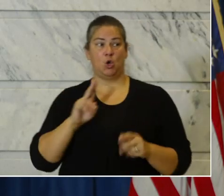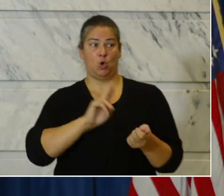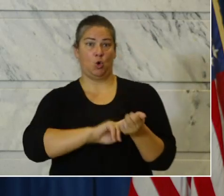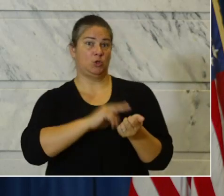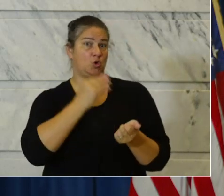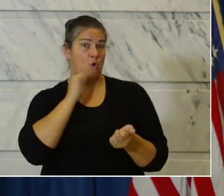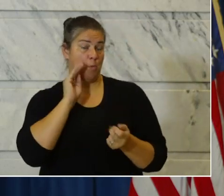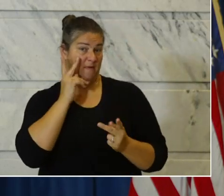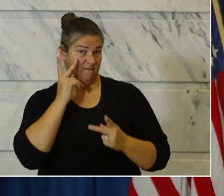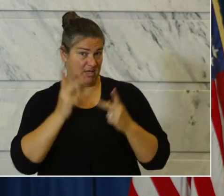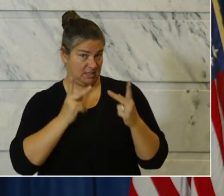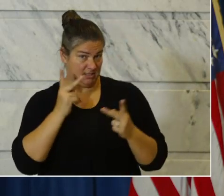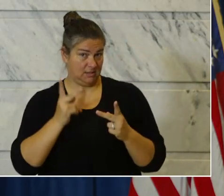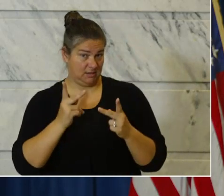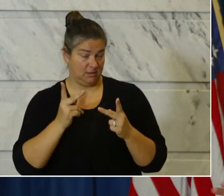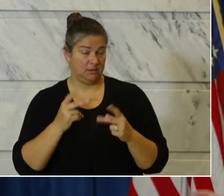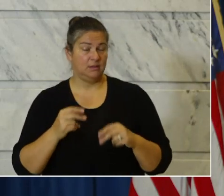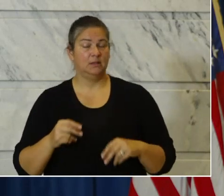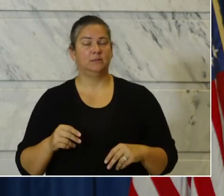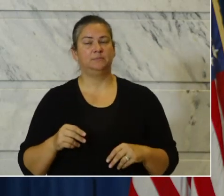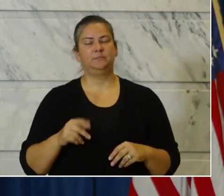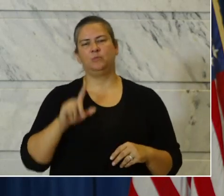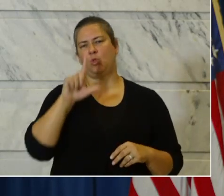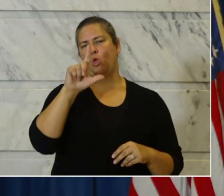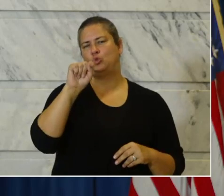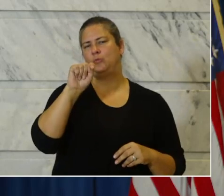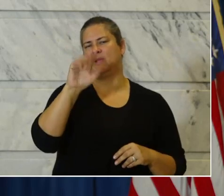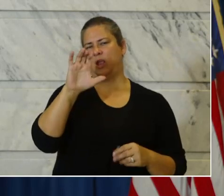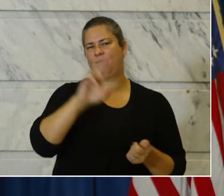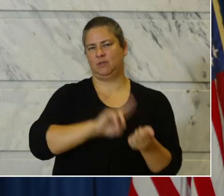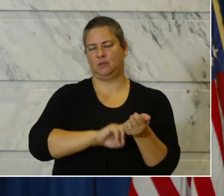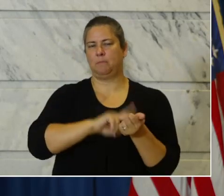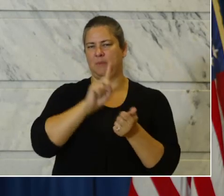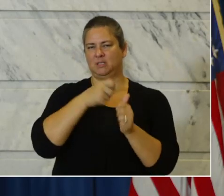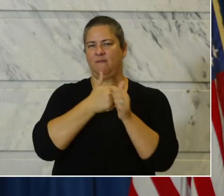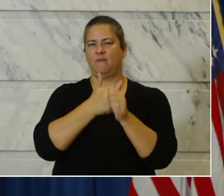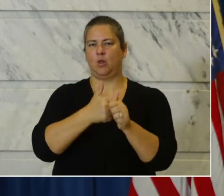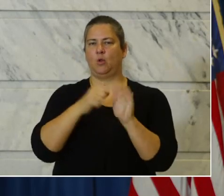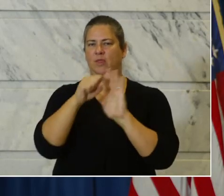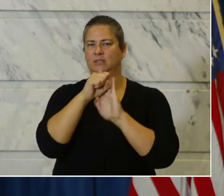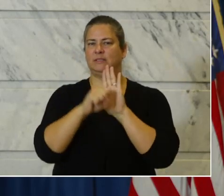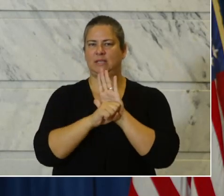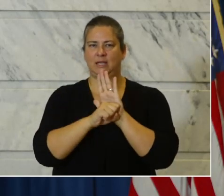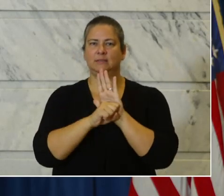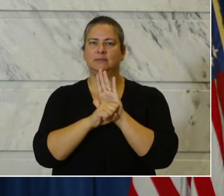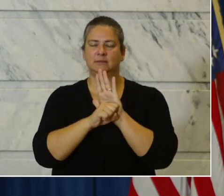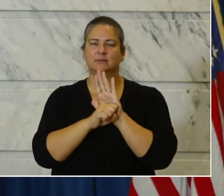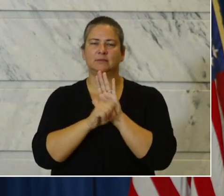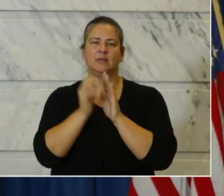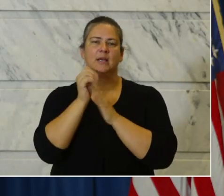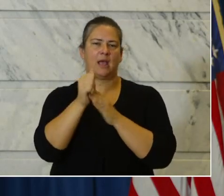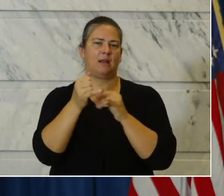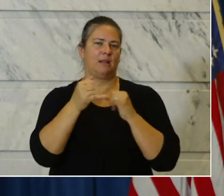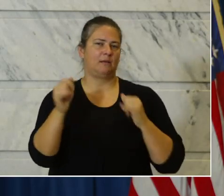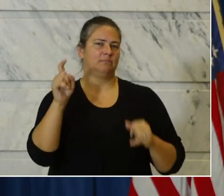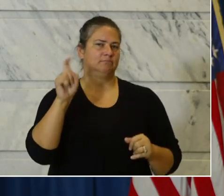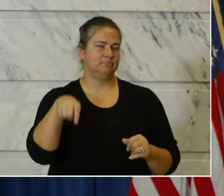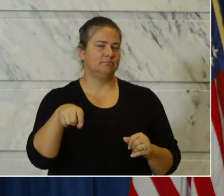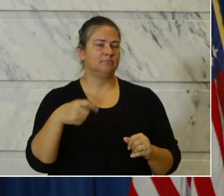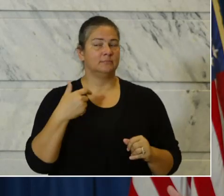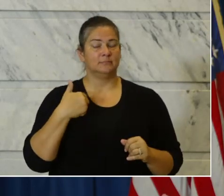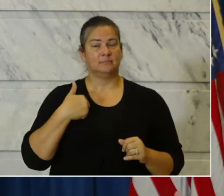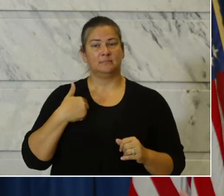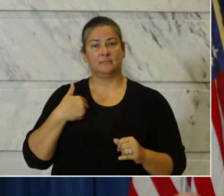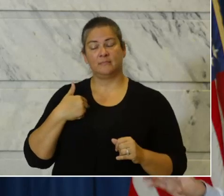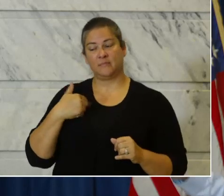visits, or long-term care facilities, they have to follow the state guidelines that have been put out there. We think that